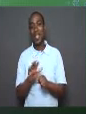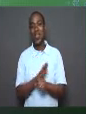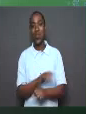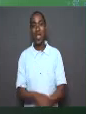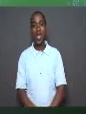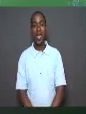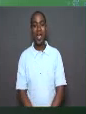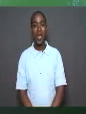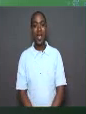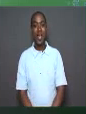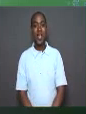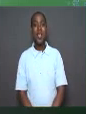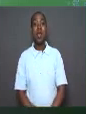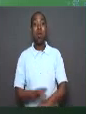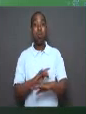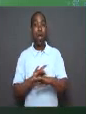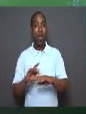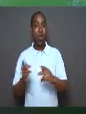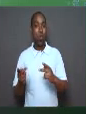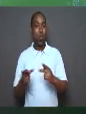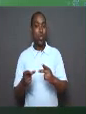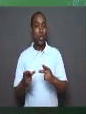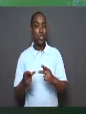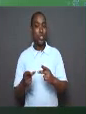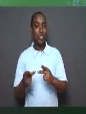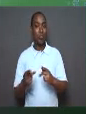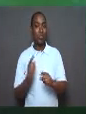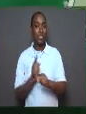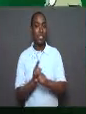Please fill in the blanks to complete